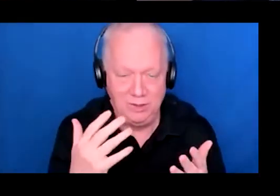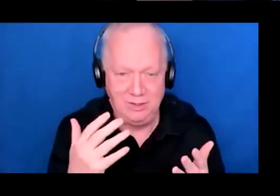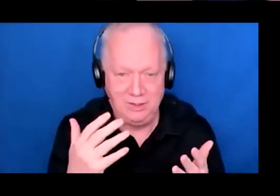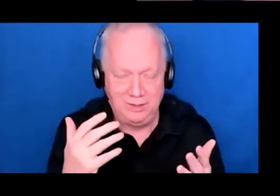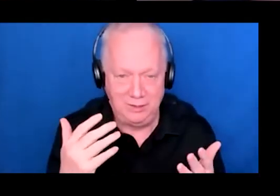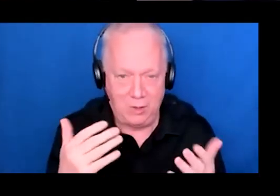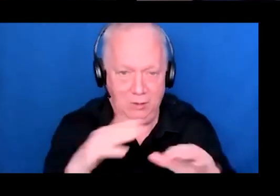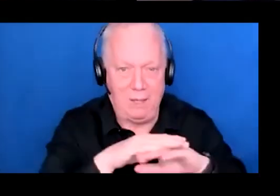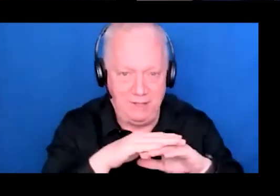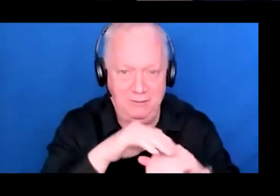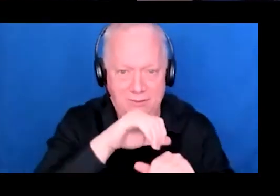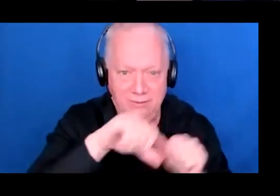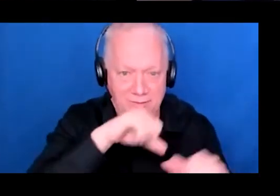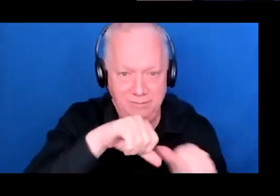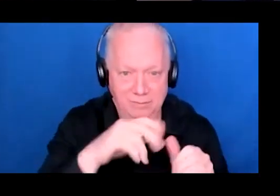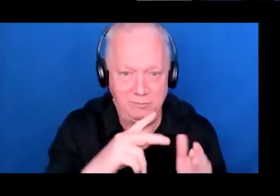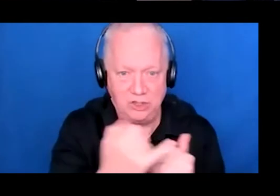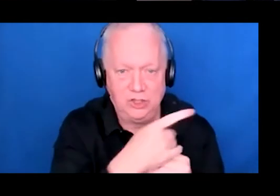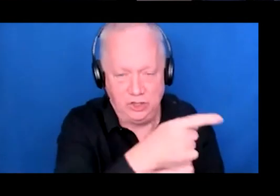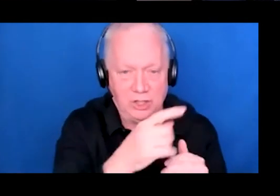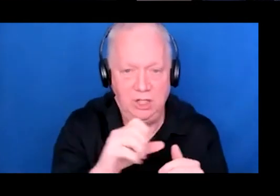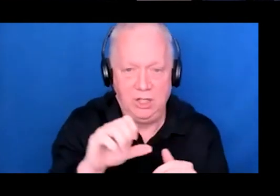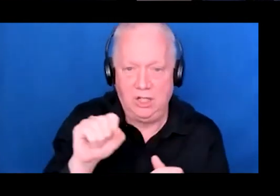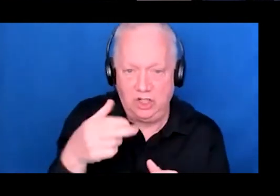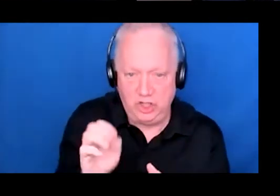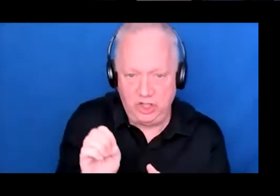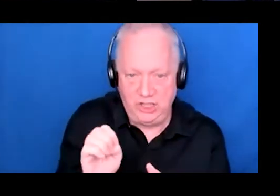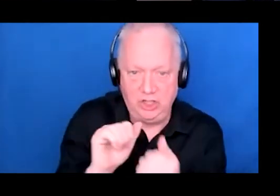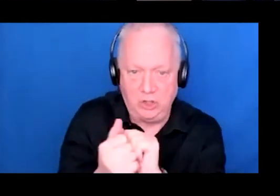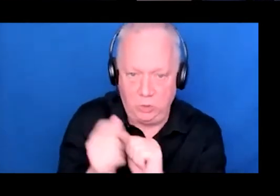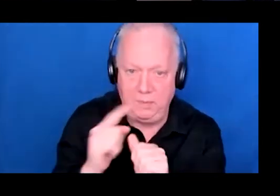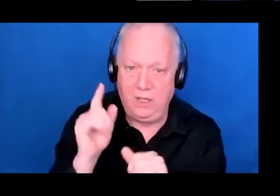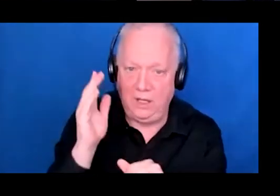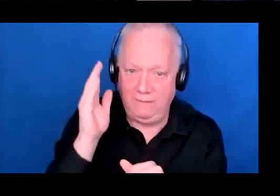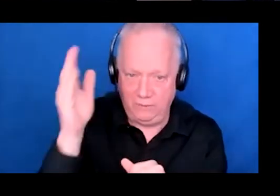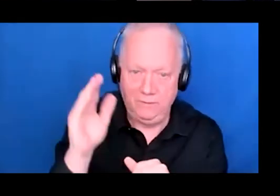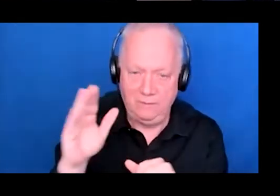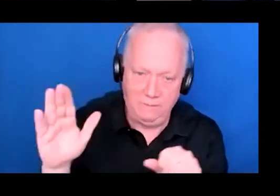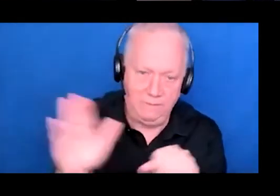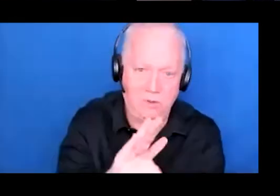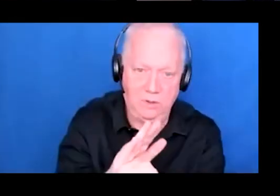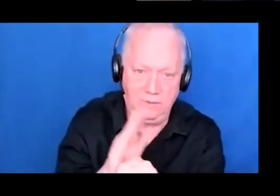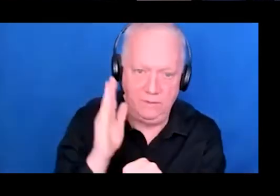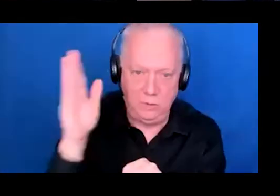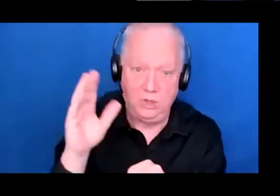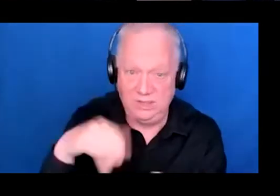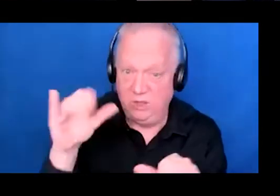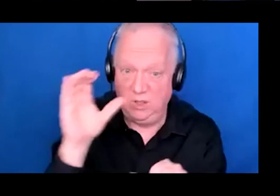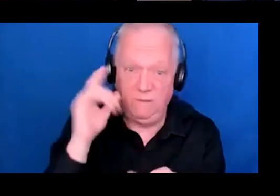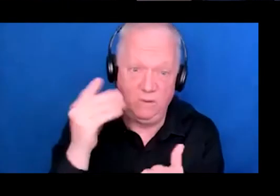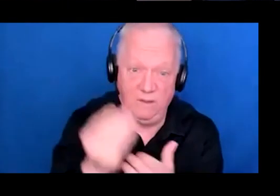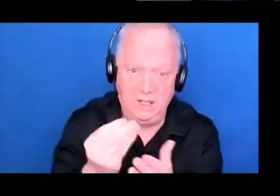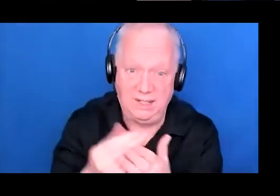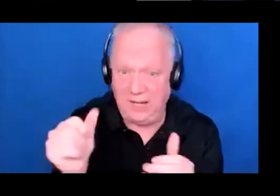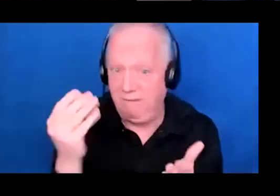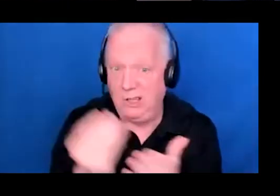of projects, but the She Changed project is also going to be a feature length documentary that is still looking for funding. So any